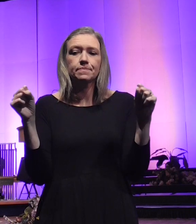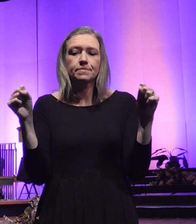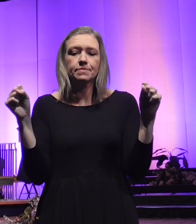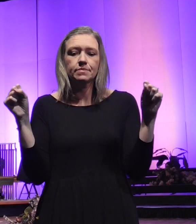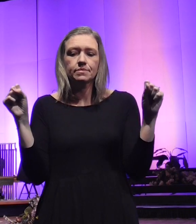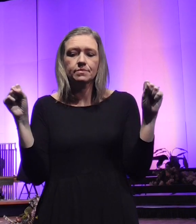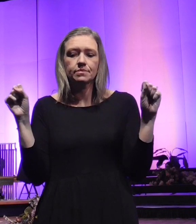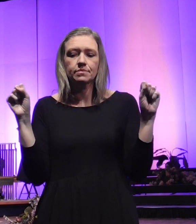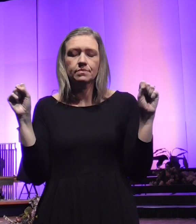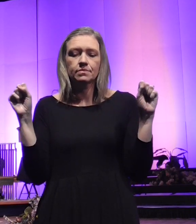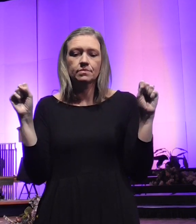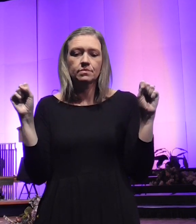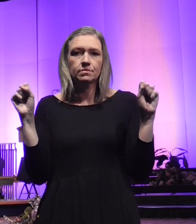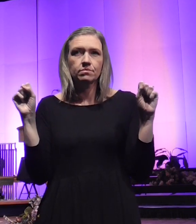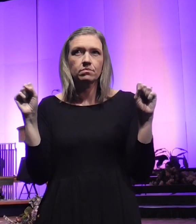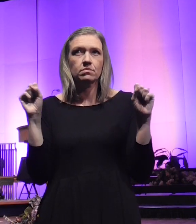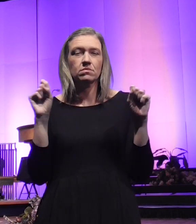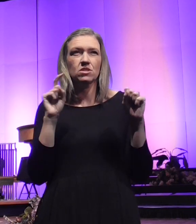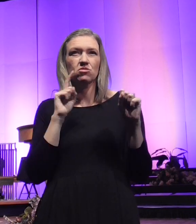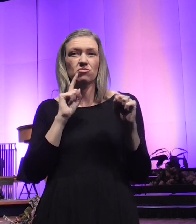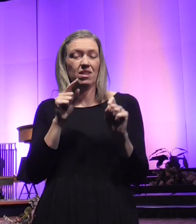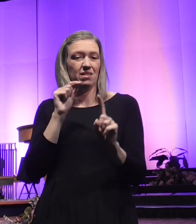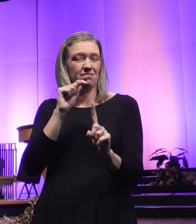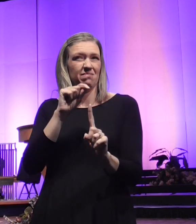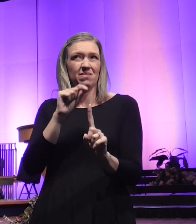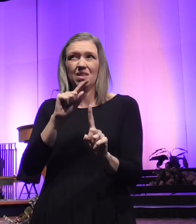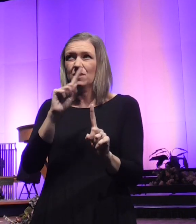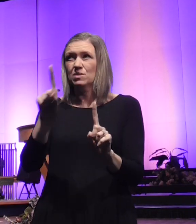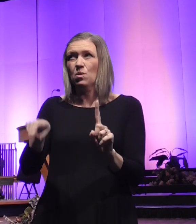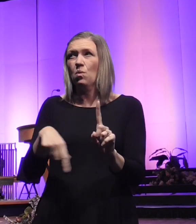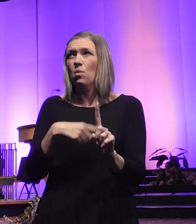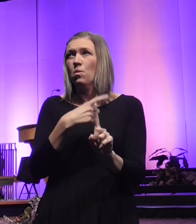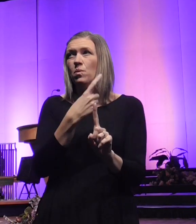free. There is